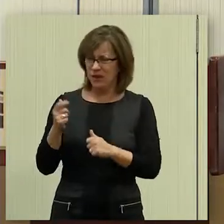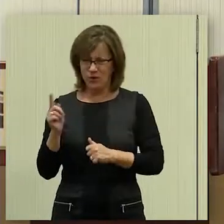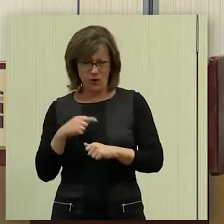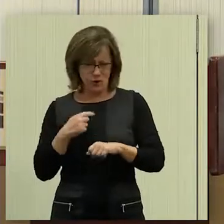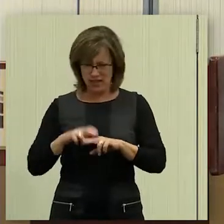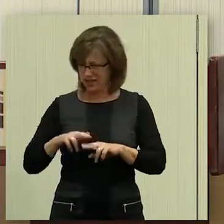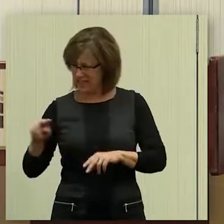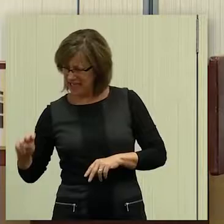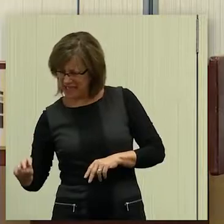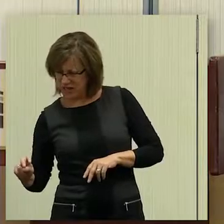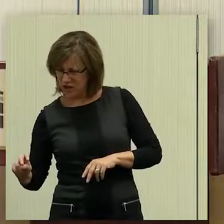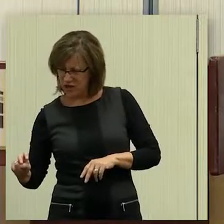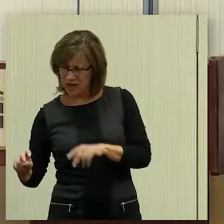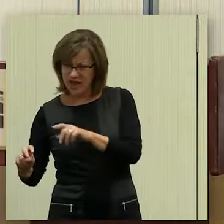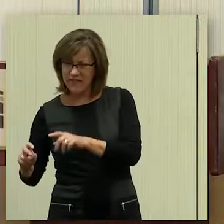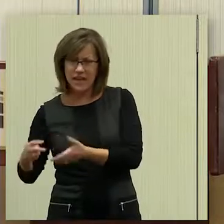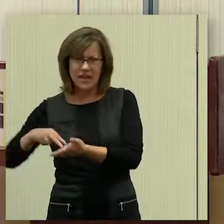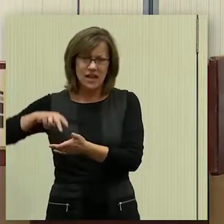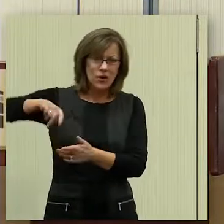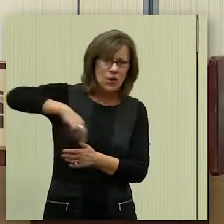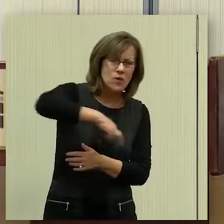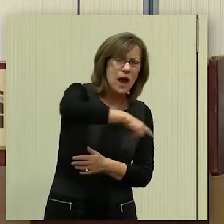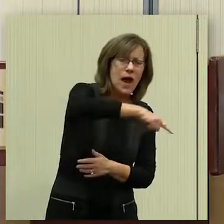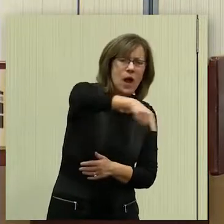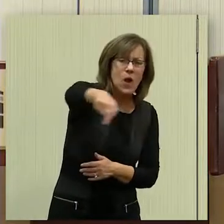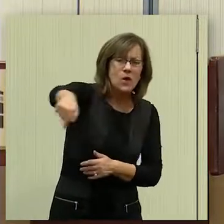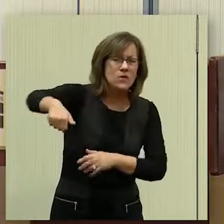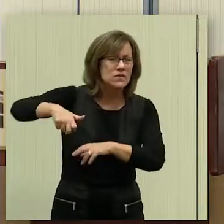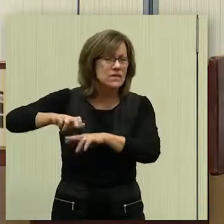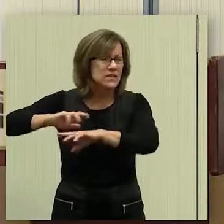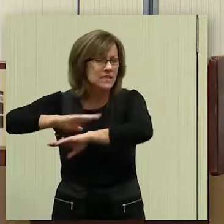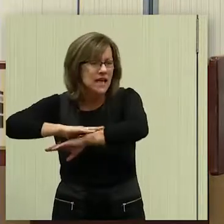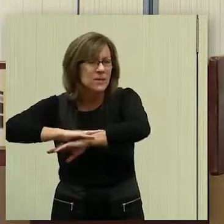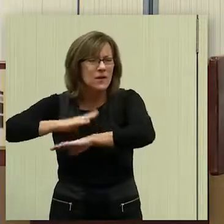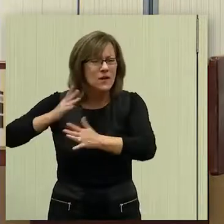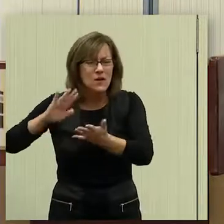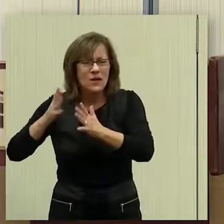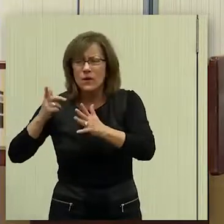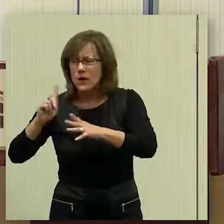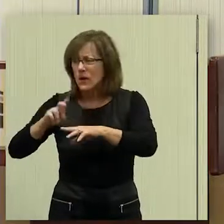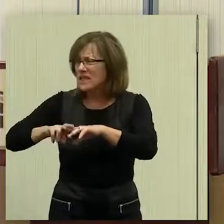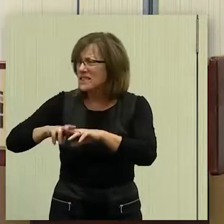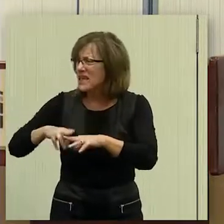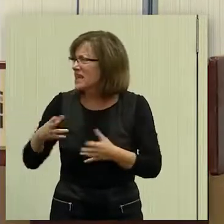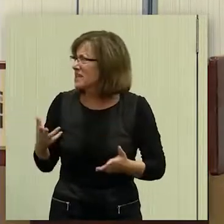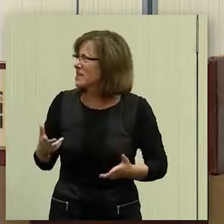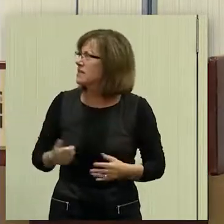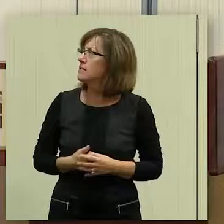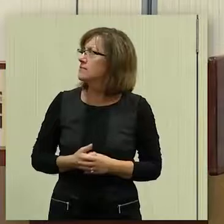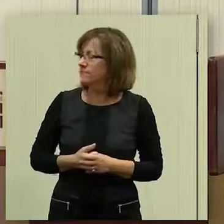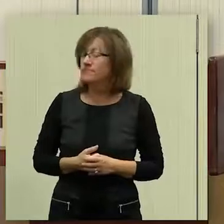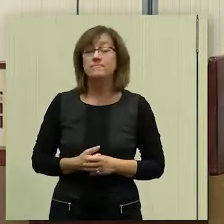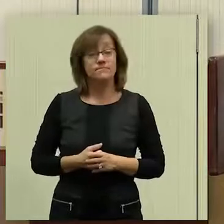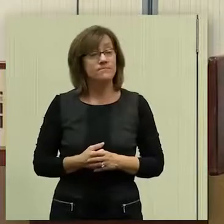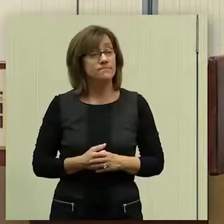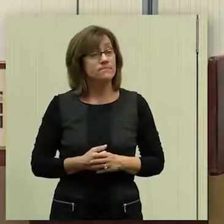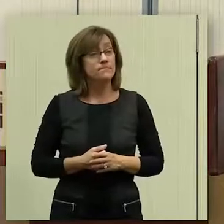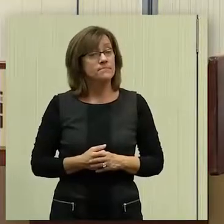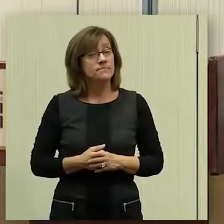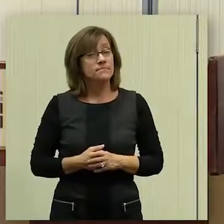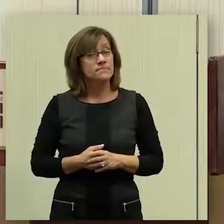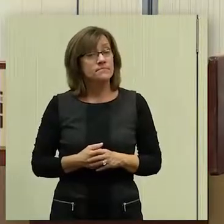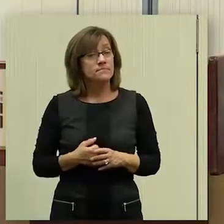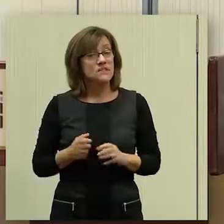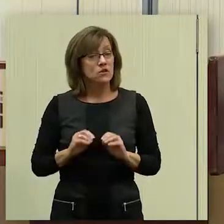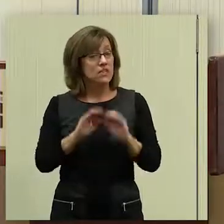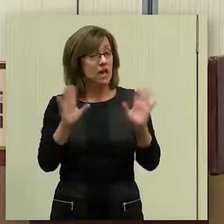here and then I'll walk around the table, Okay. circle it, or I'll sit on the other side. Okay. So even where you sit, where I position myself for you is a little